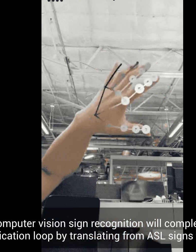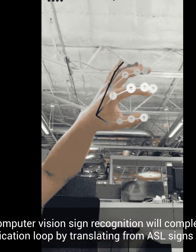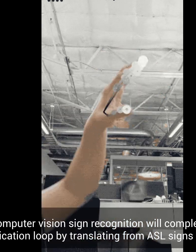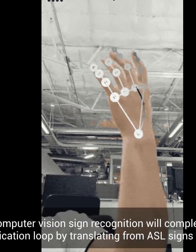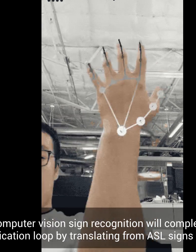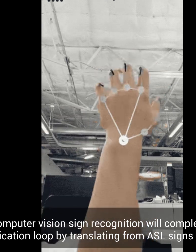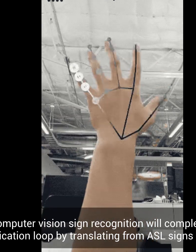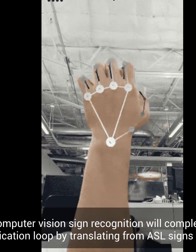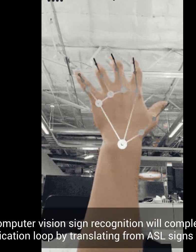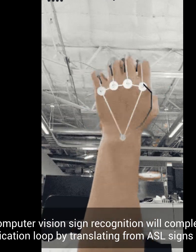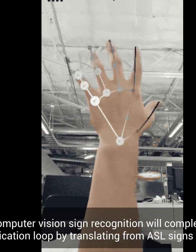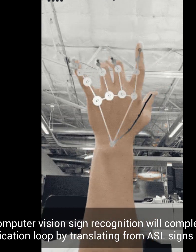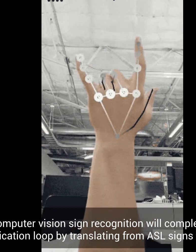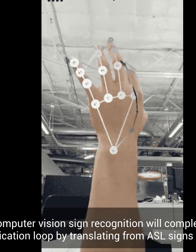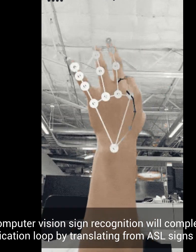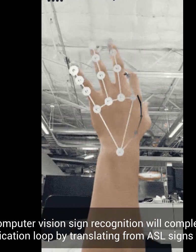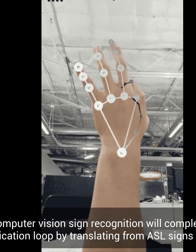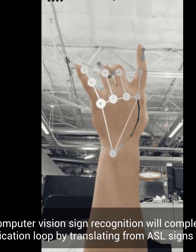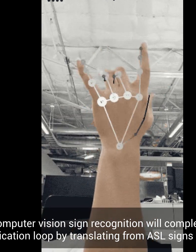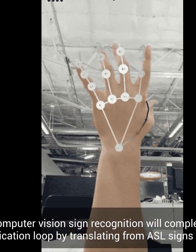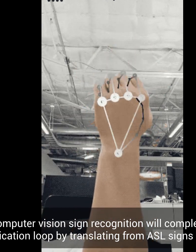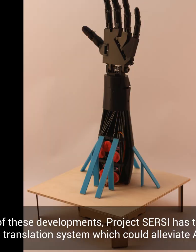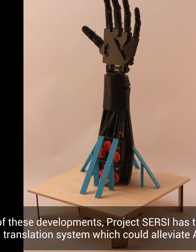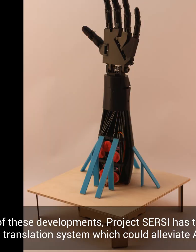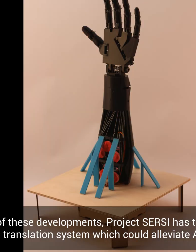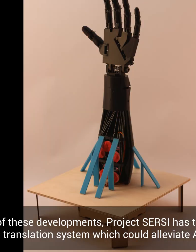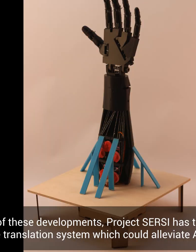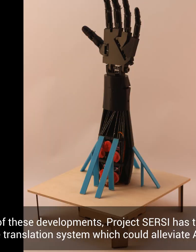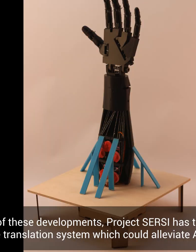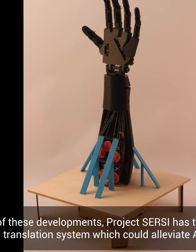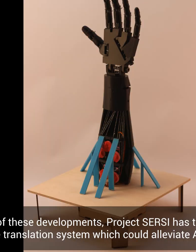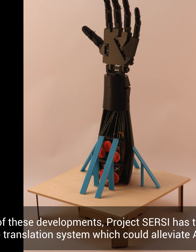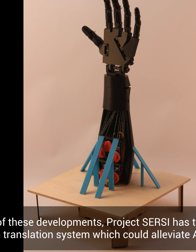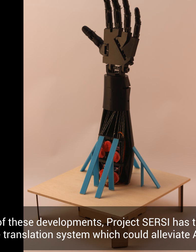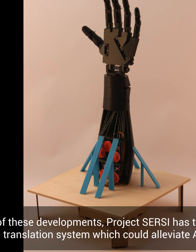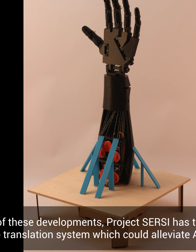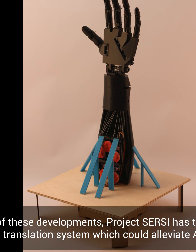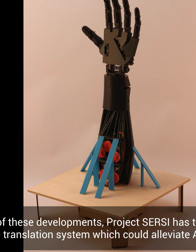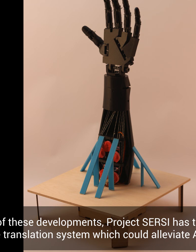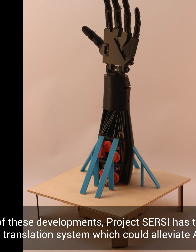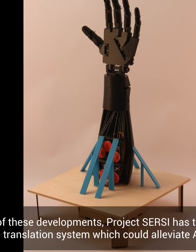by translating from ASL signs to English text. With all these developments, Project Cersei has the